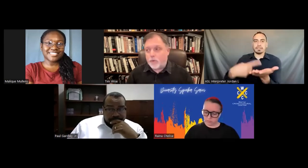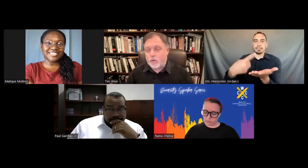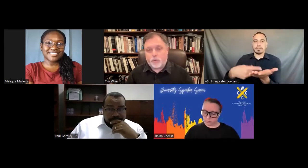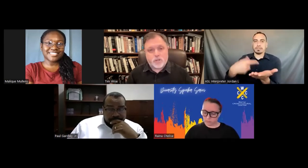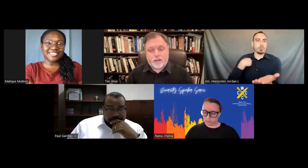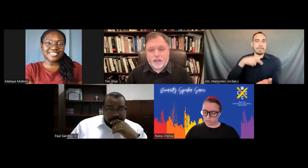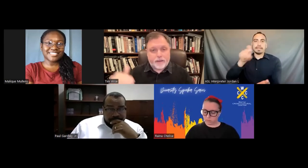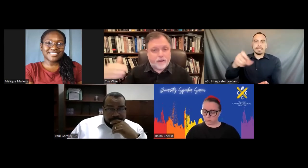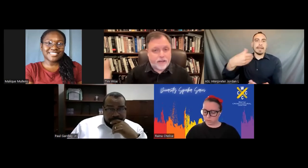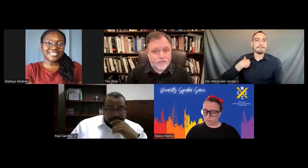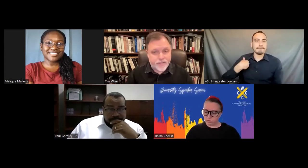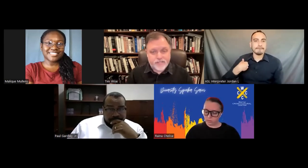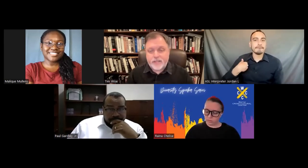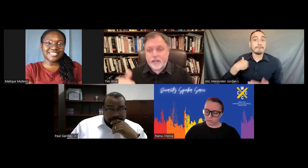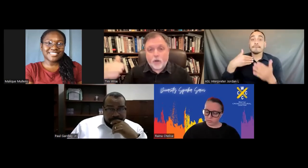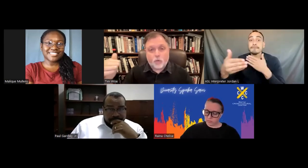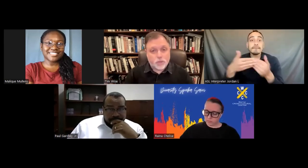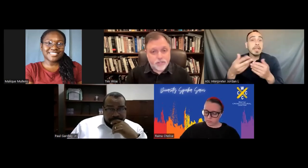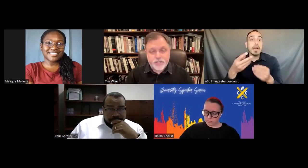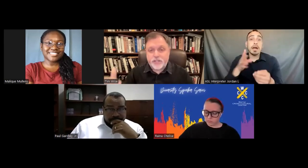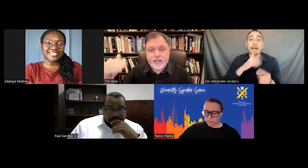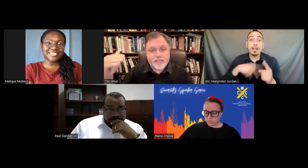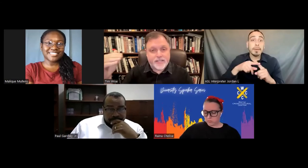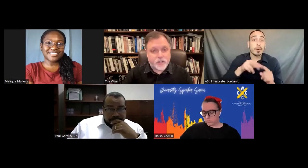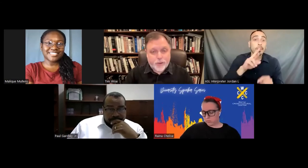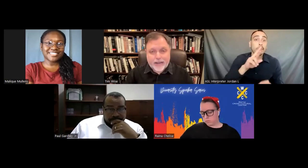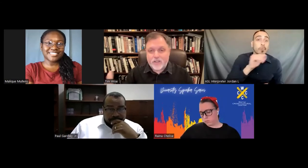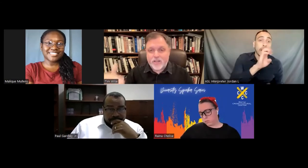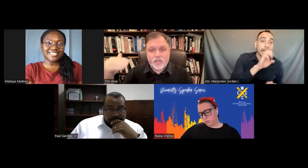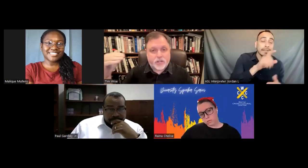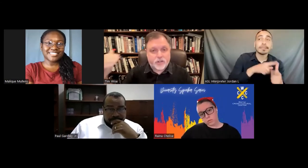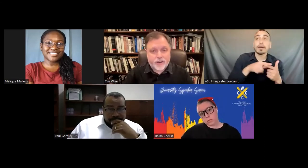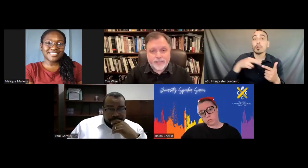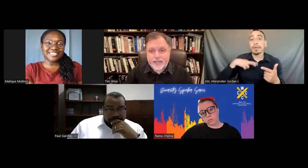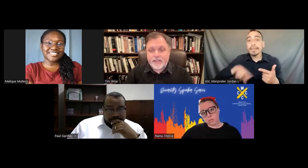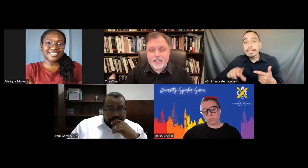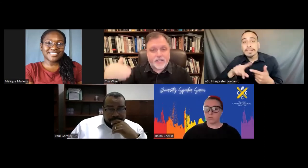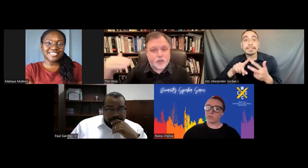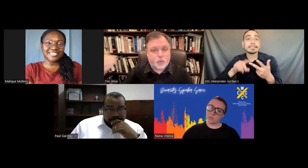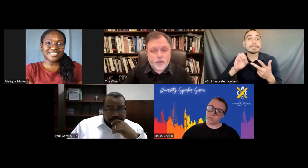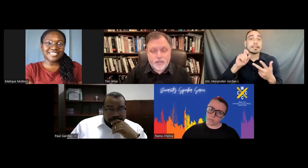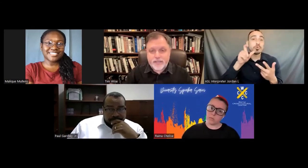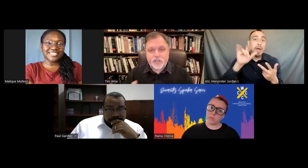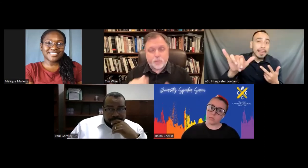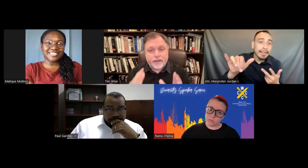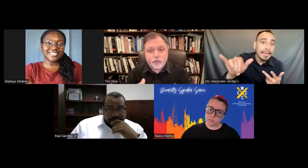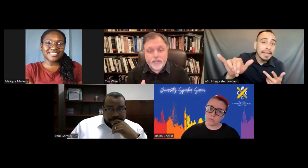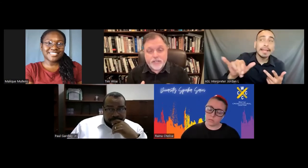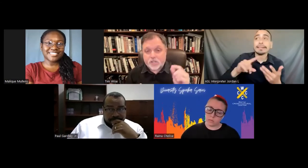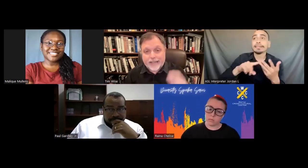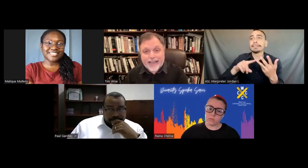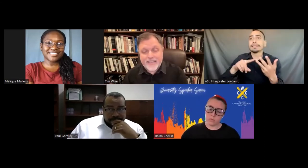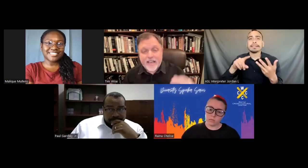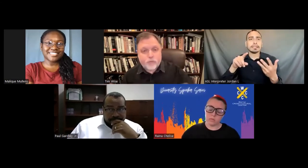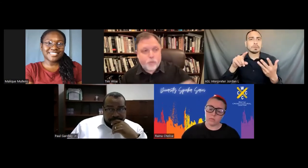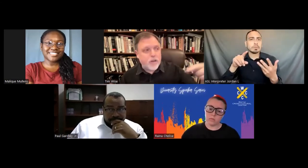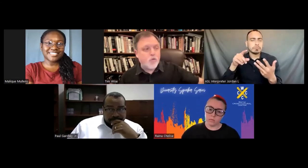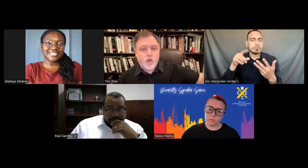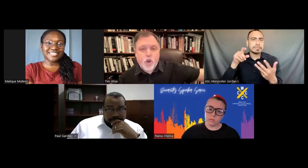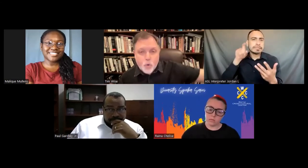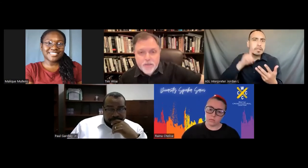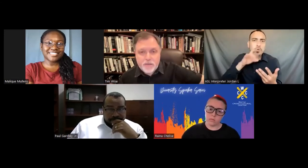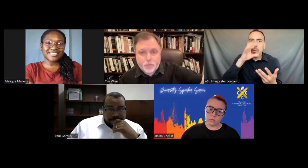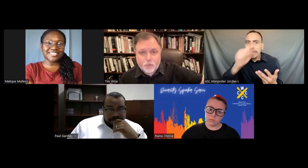race, whether we're talking about ethnicity, religion, sexuality, gender identity, sexual orientation, whatever it is, class. If we